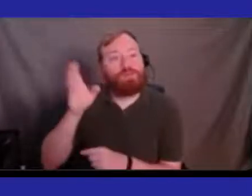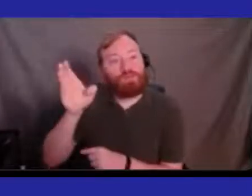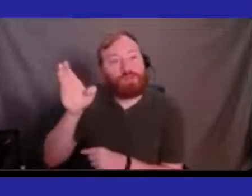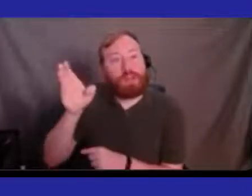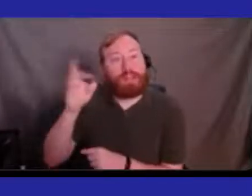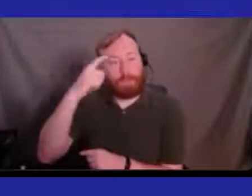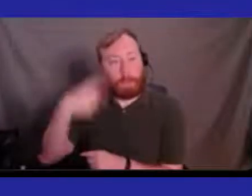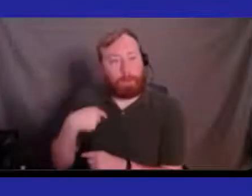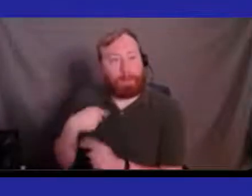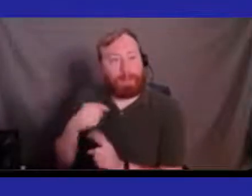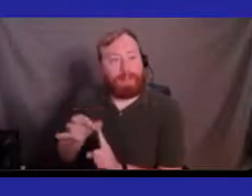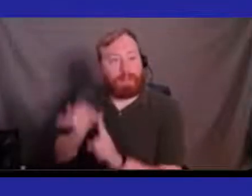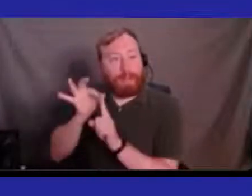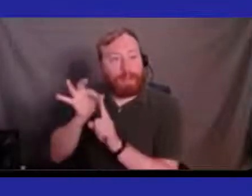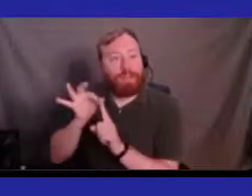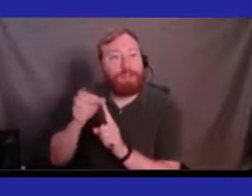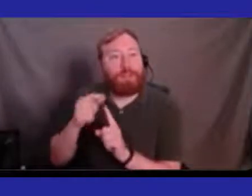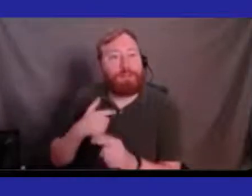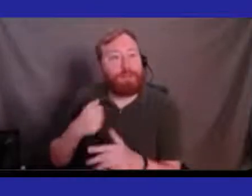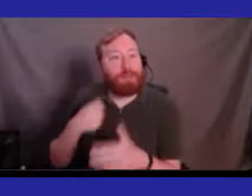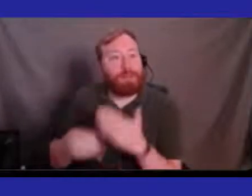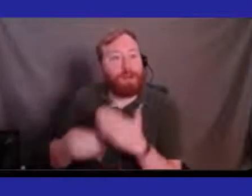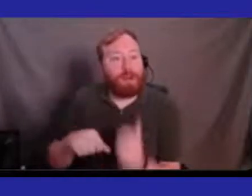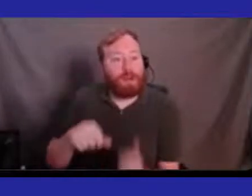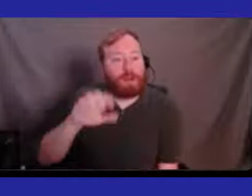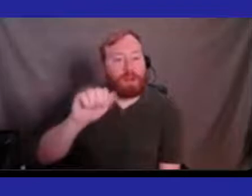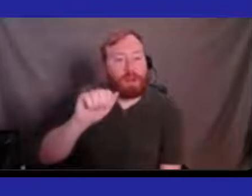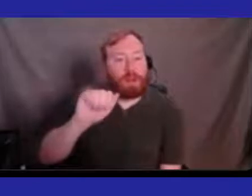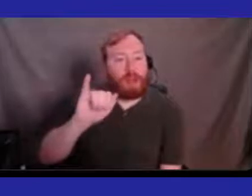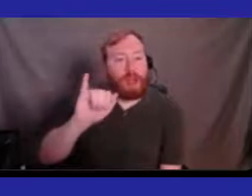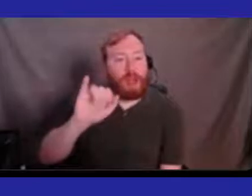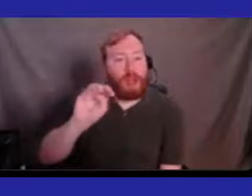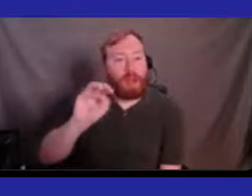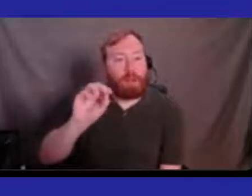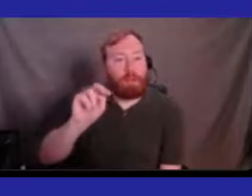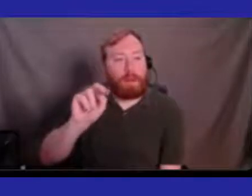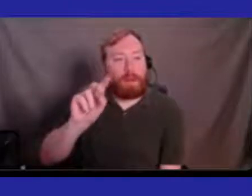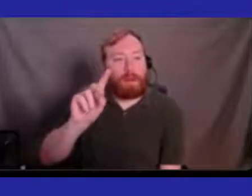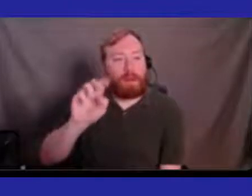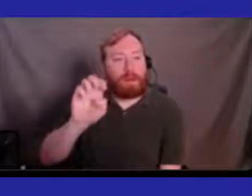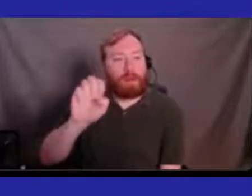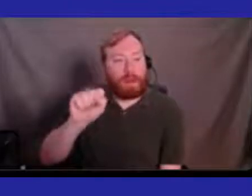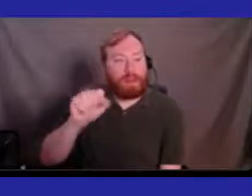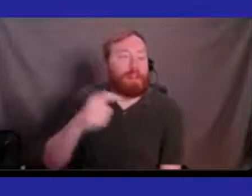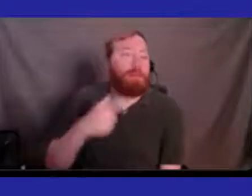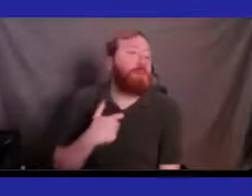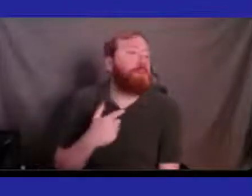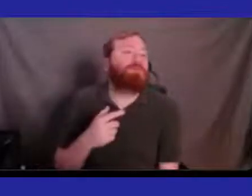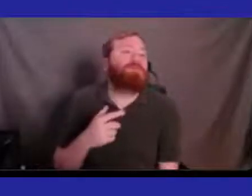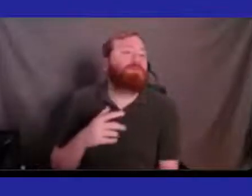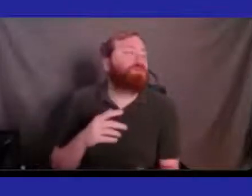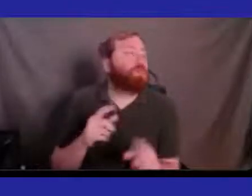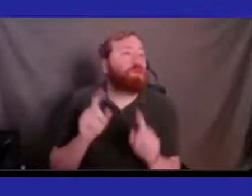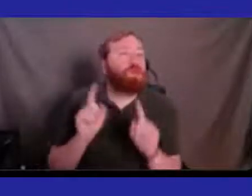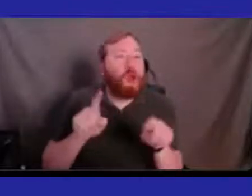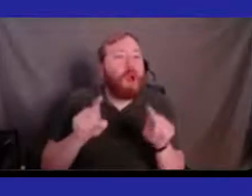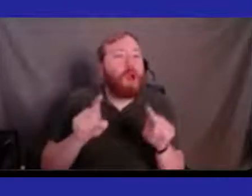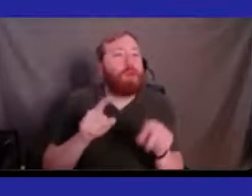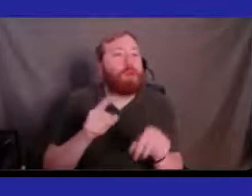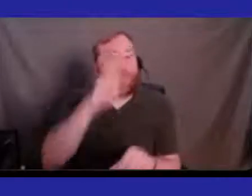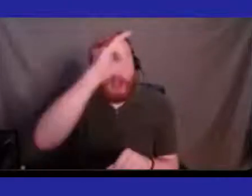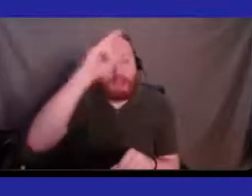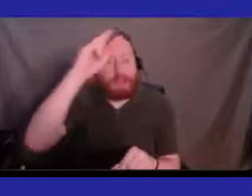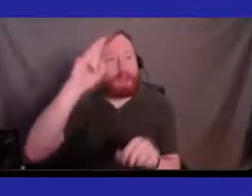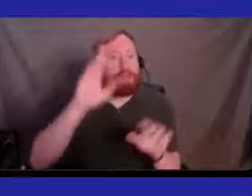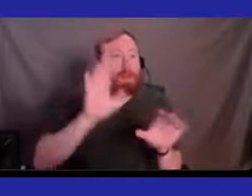was born in Maimonides and have received care from hospitals across the borough, including Coney